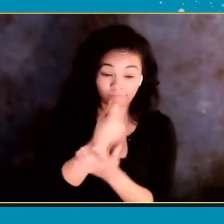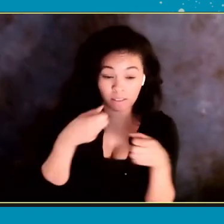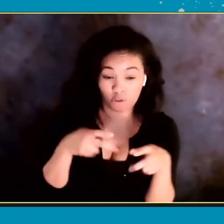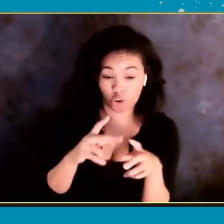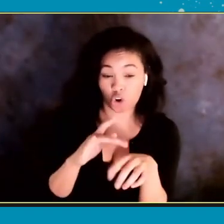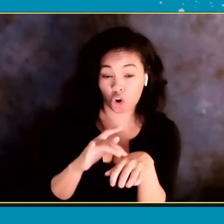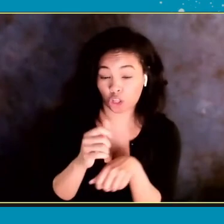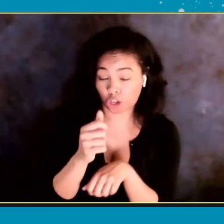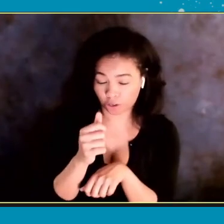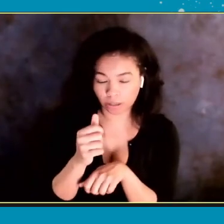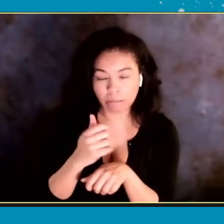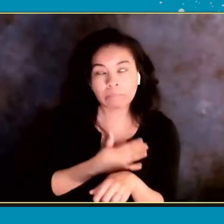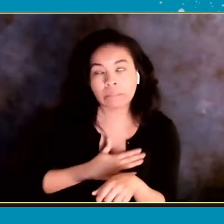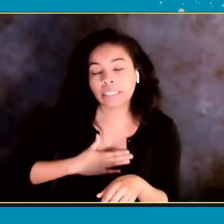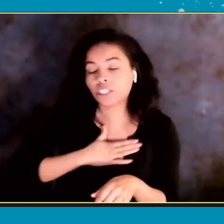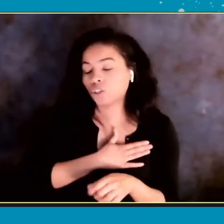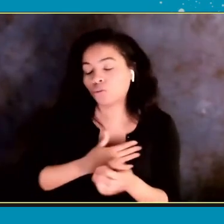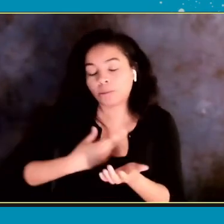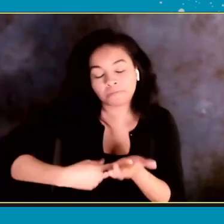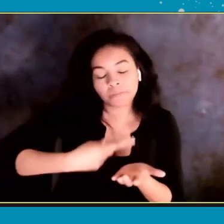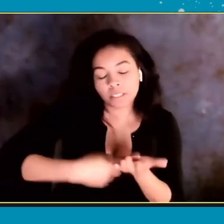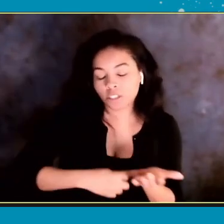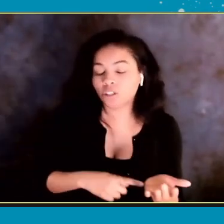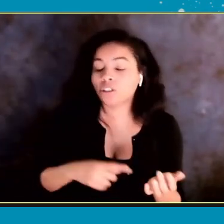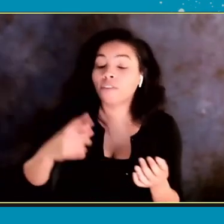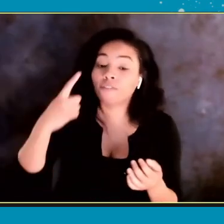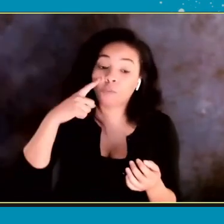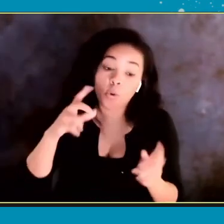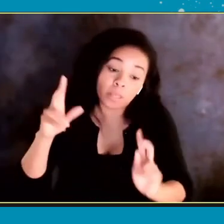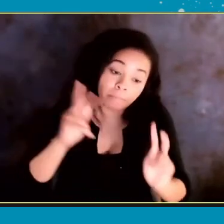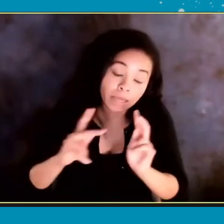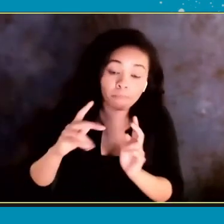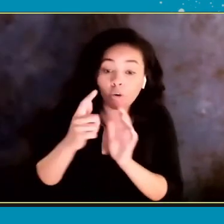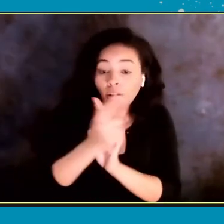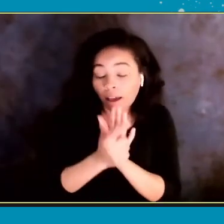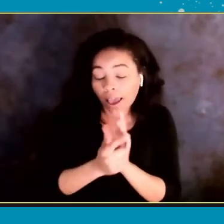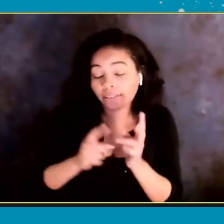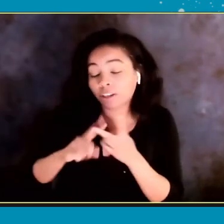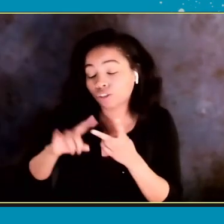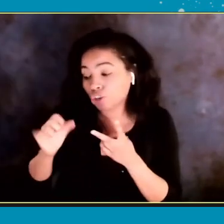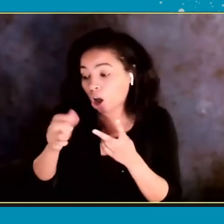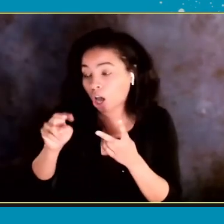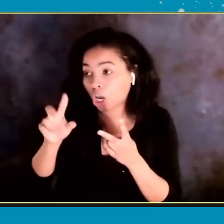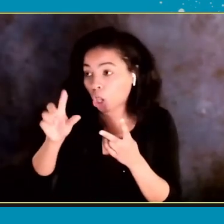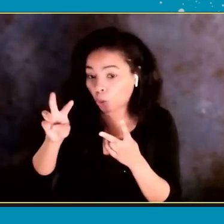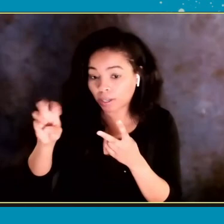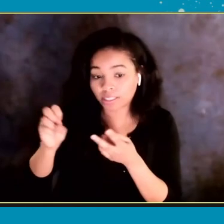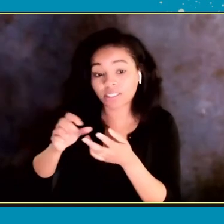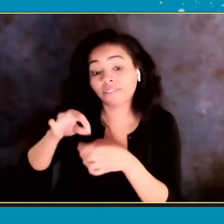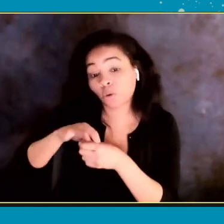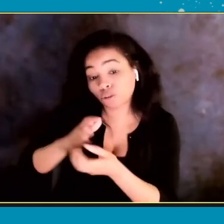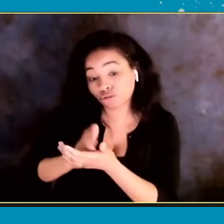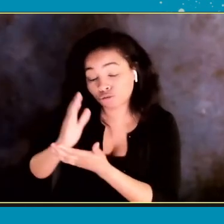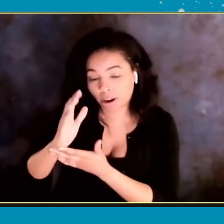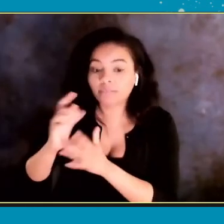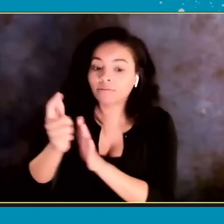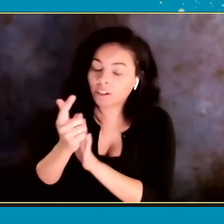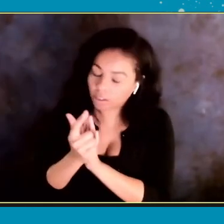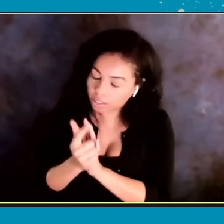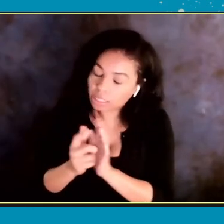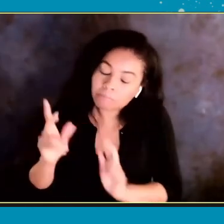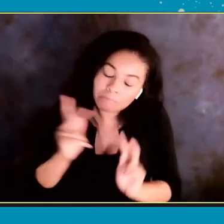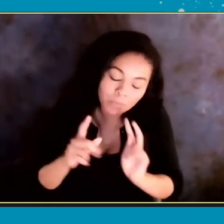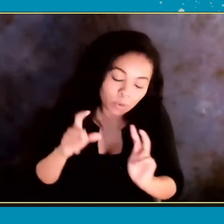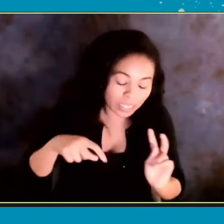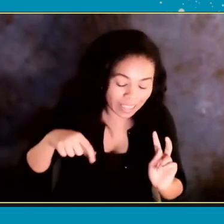talked about the For the People Act. We talked about the John Lewis Voting Rights Act. We need this. The people need this. The streets need this.